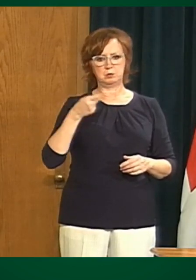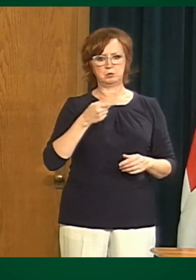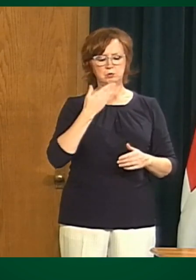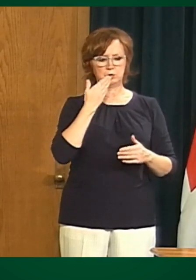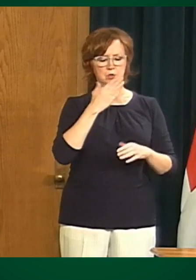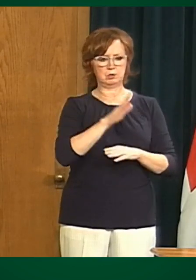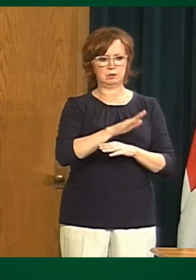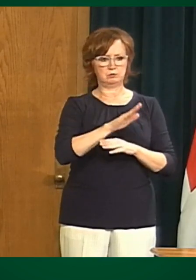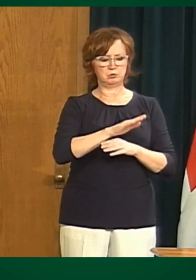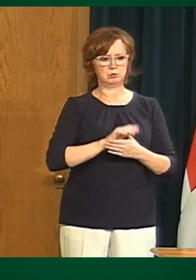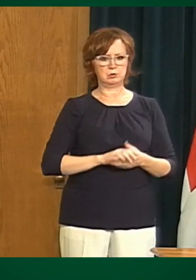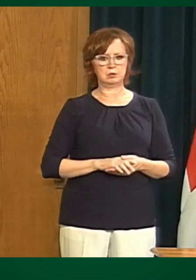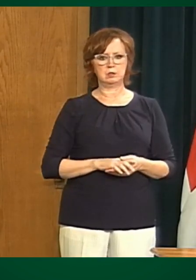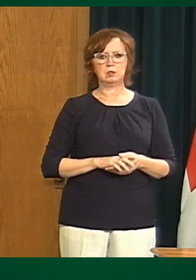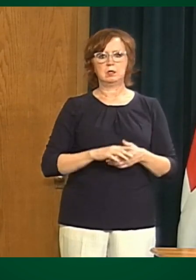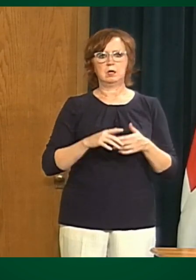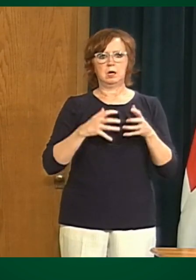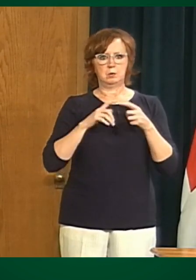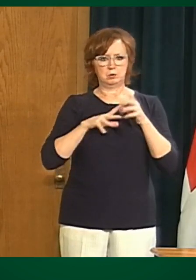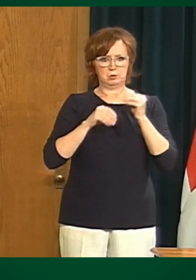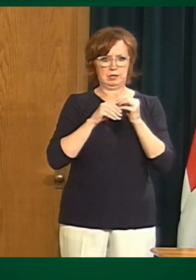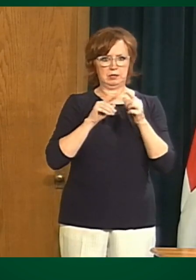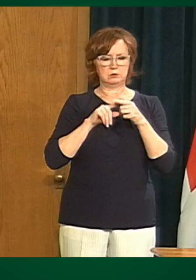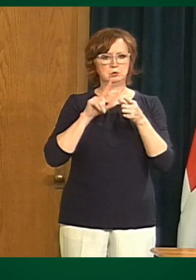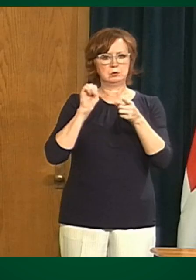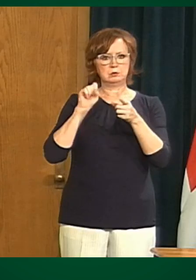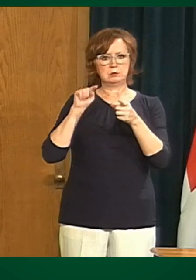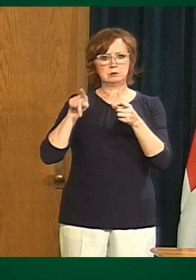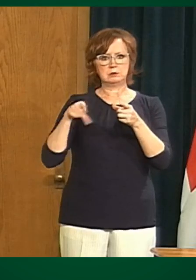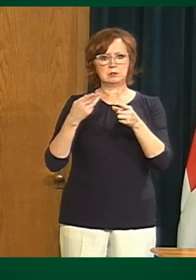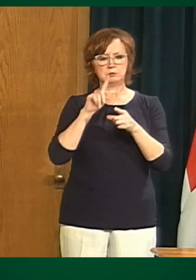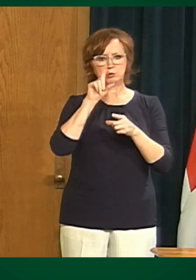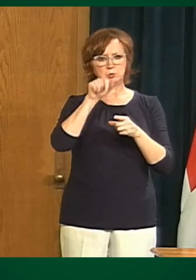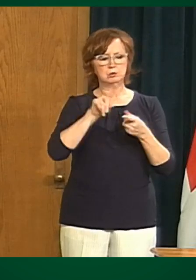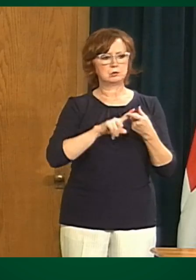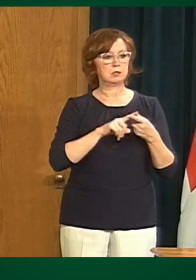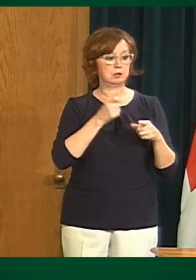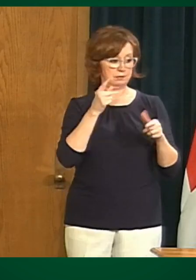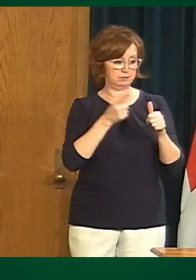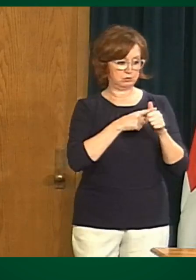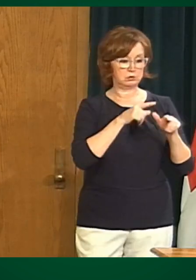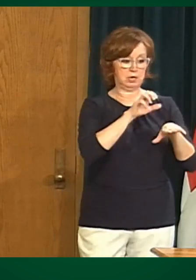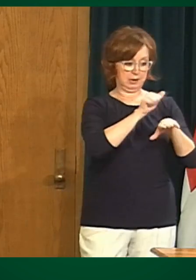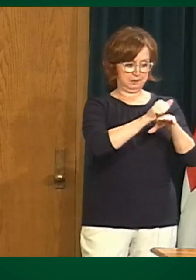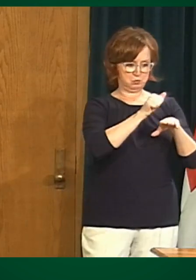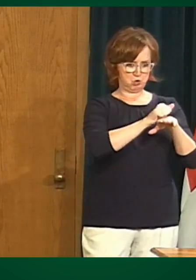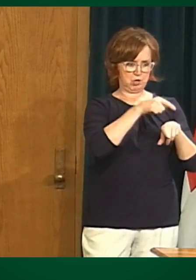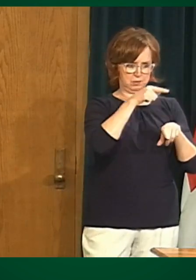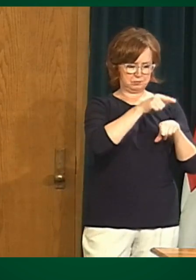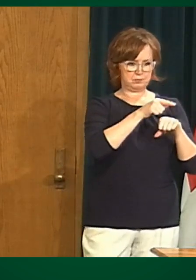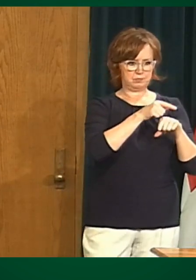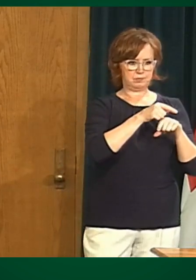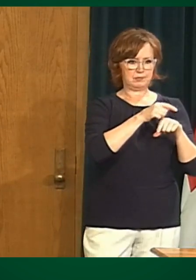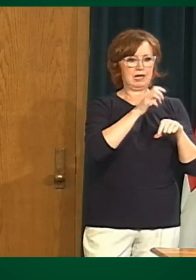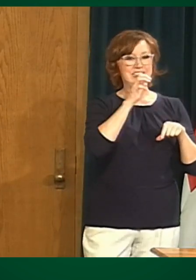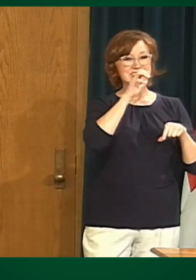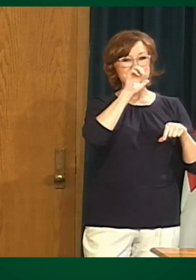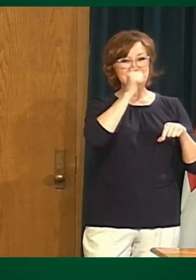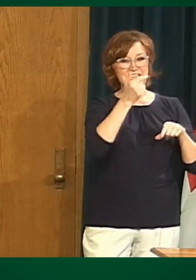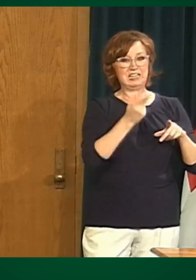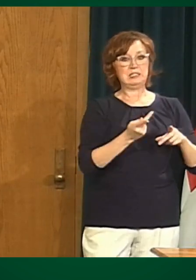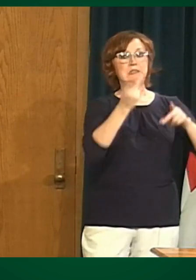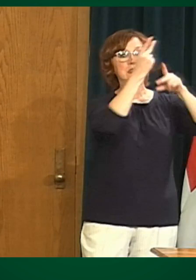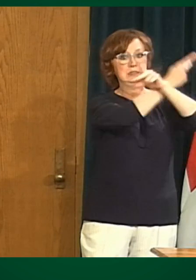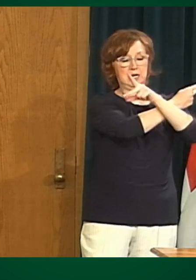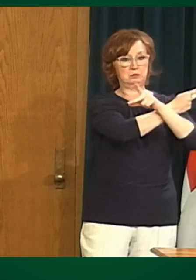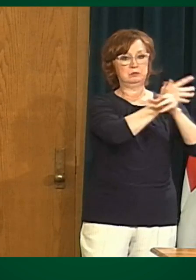Premier. Follow up to Stephanie's question. Given that Alberta is having cases at a rate 10 times ours,